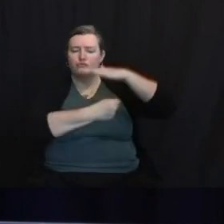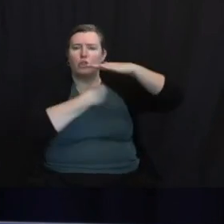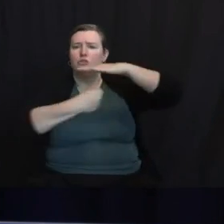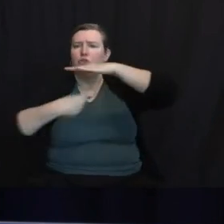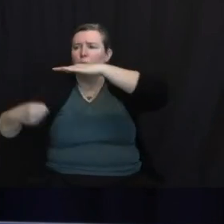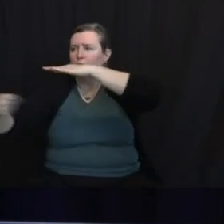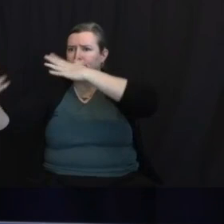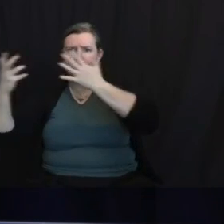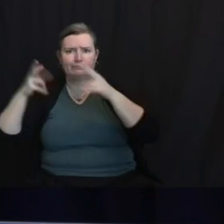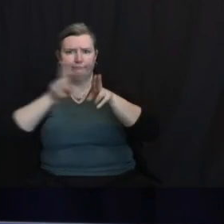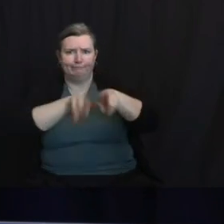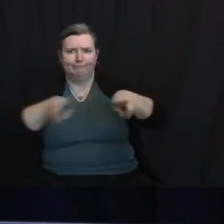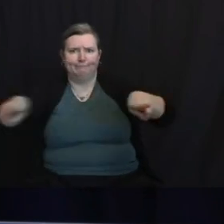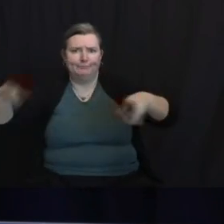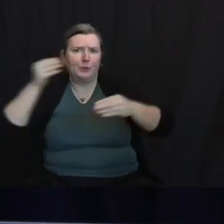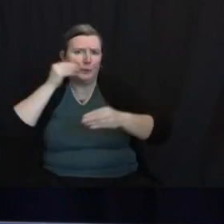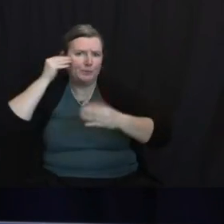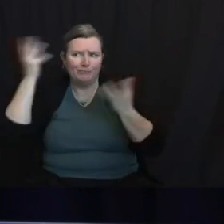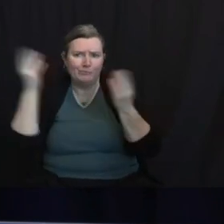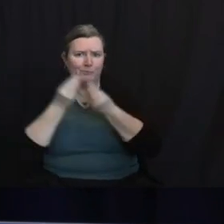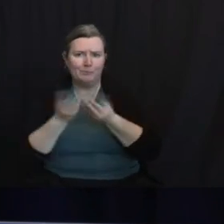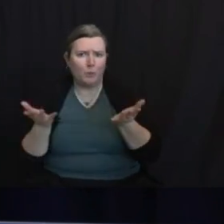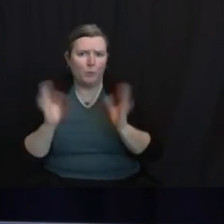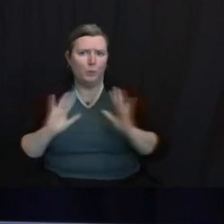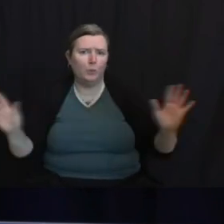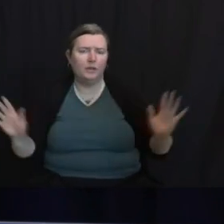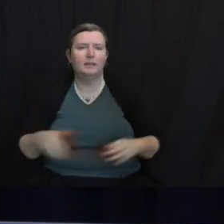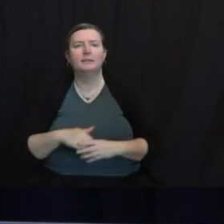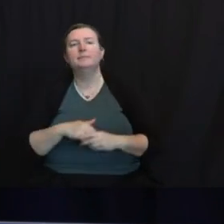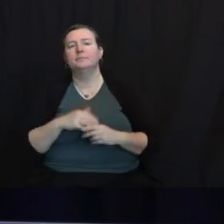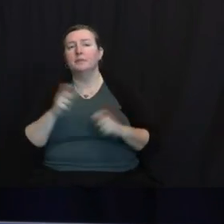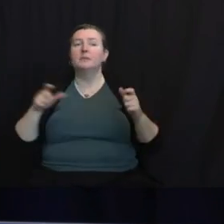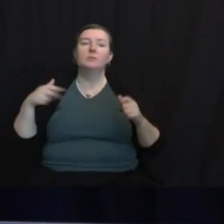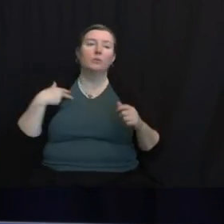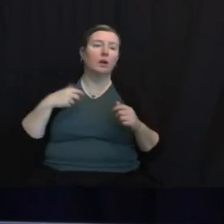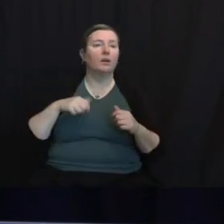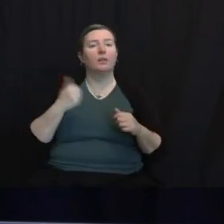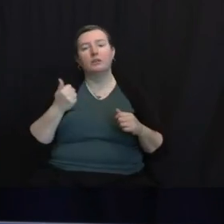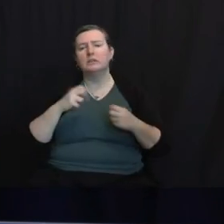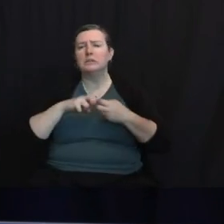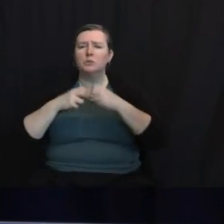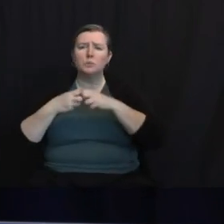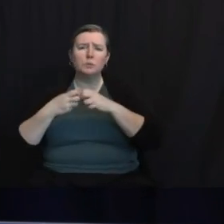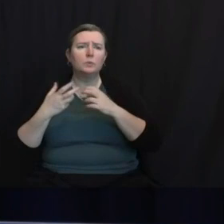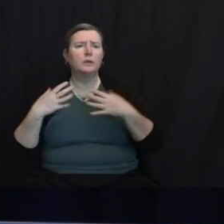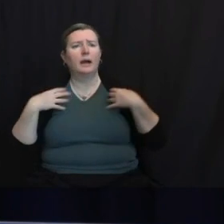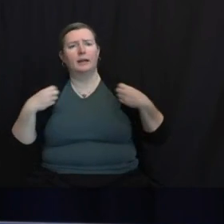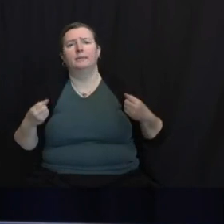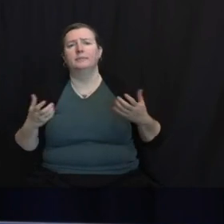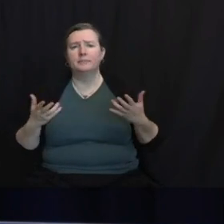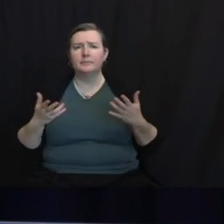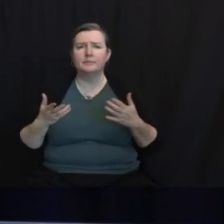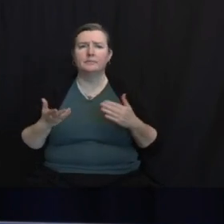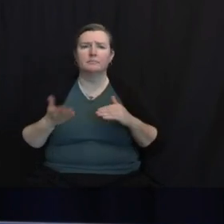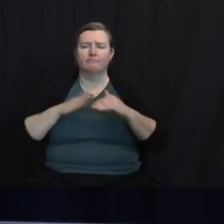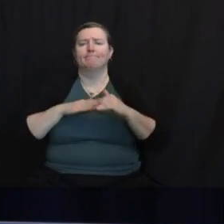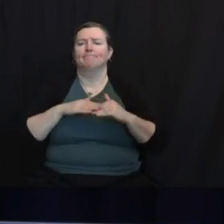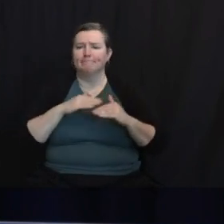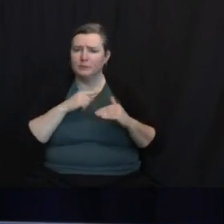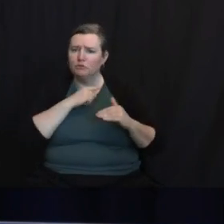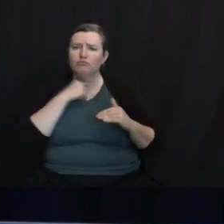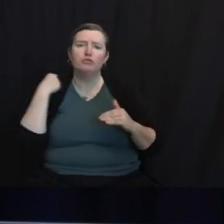Additionally, those with the following conditions, which might increase risk for severe illness, are also included: